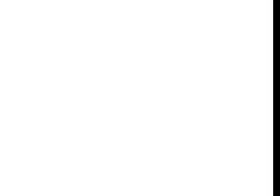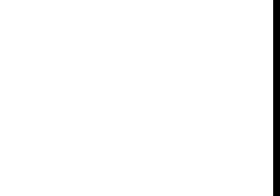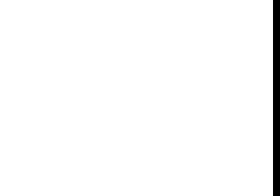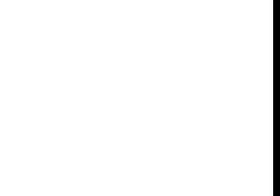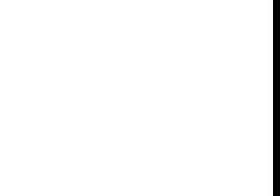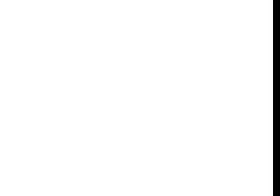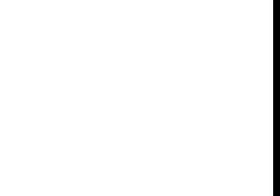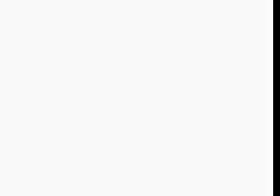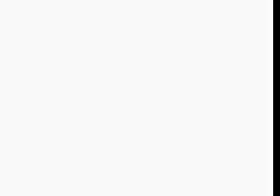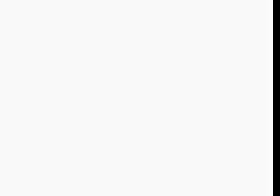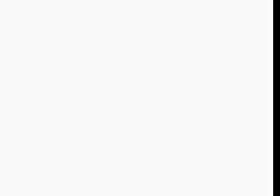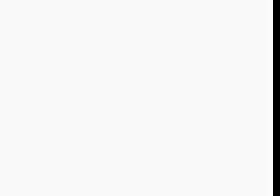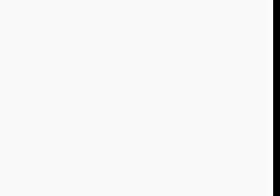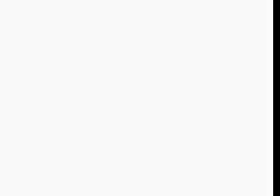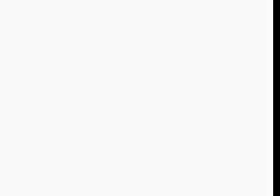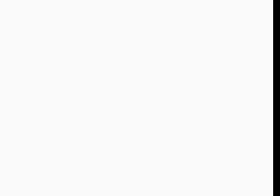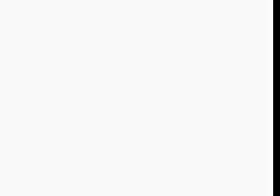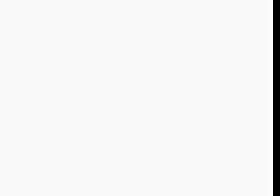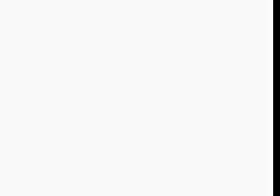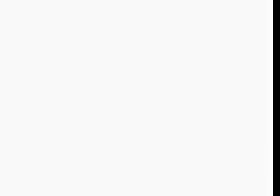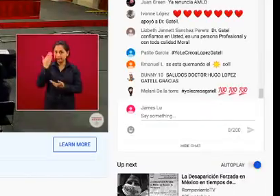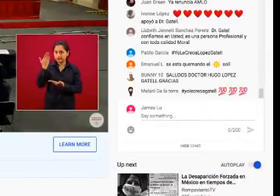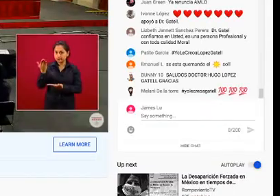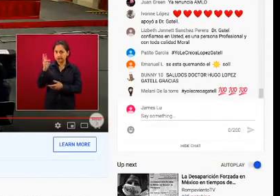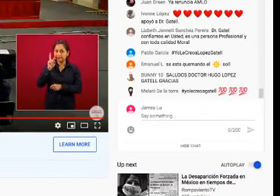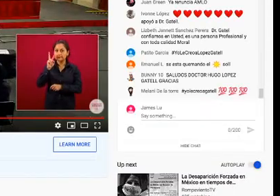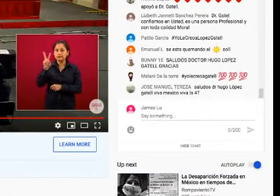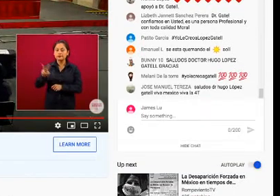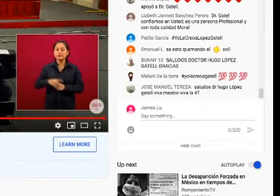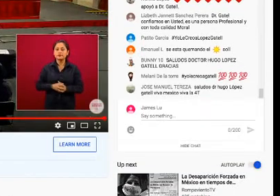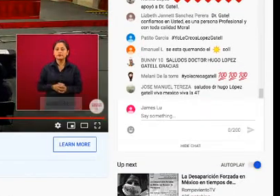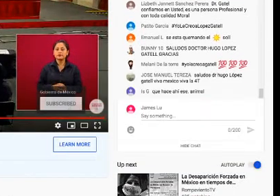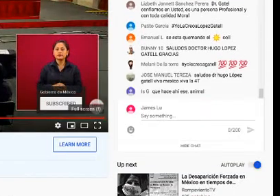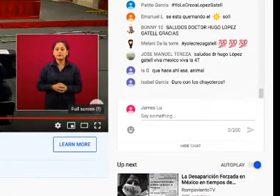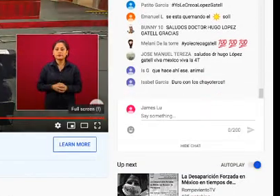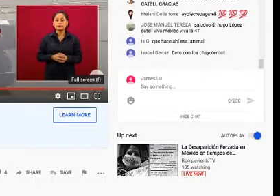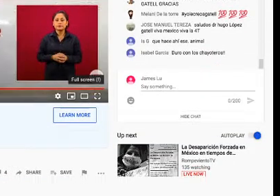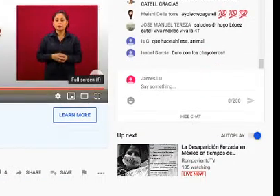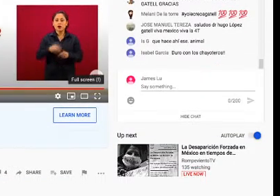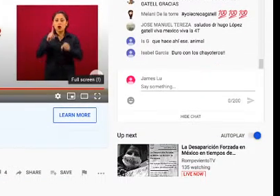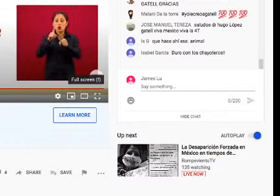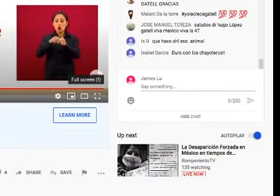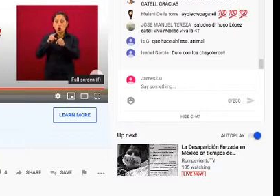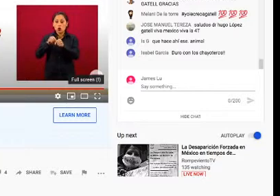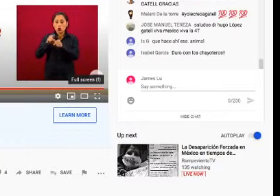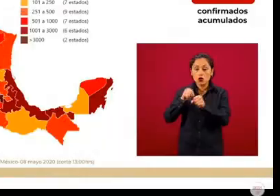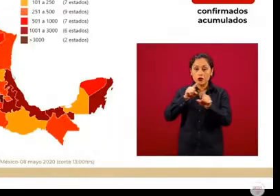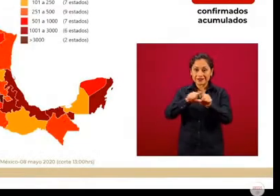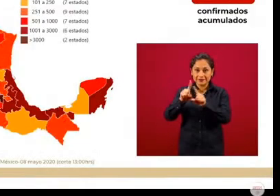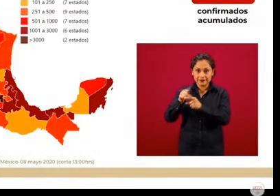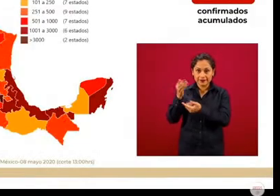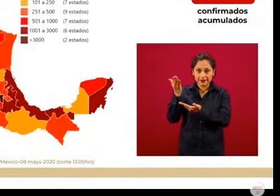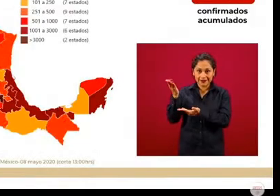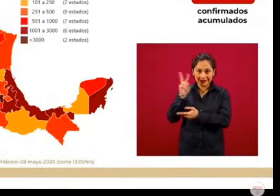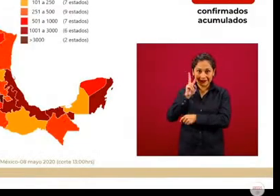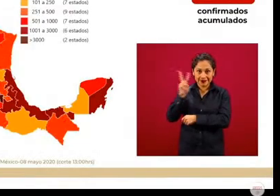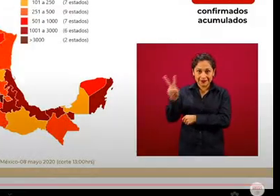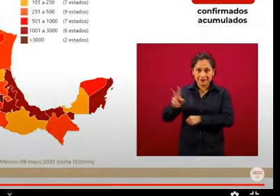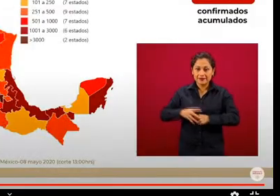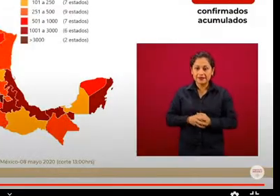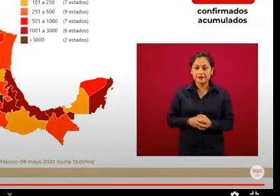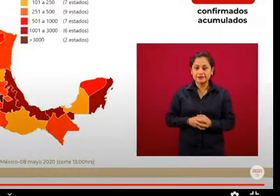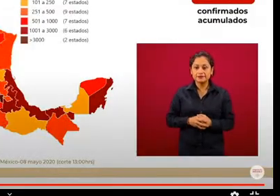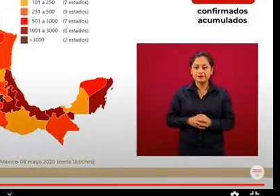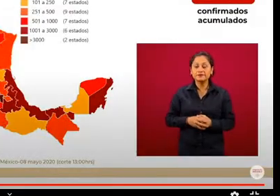they are distributed over Mexico. As you can see, based on our color scheme, you can see